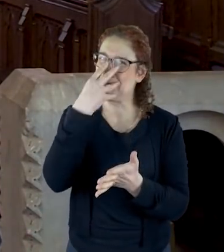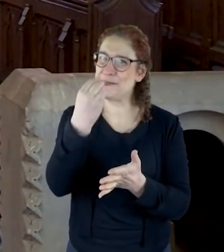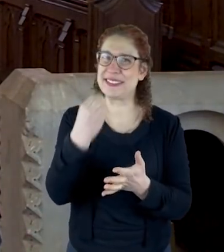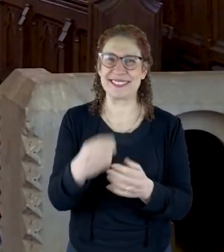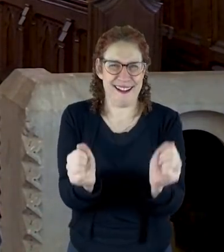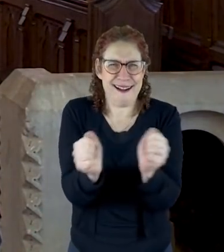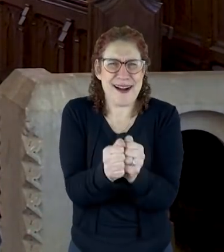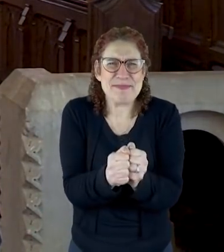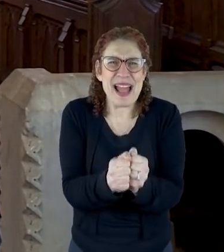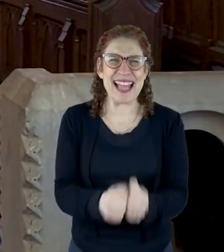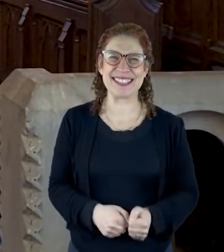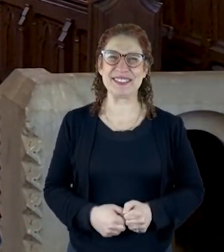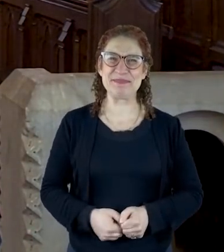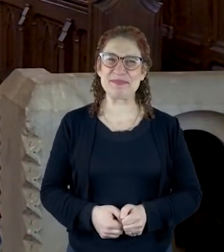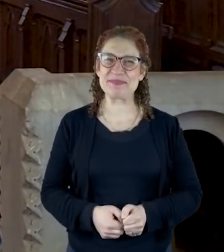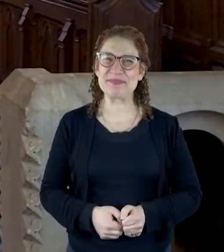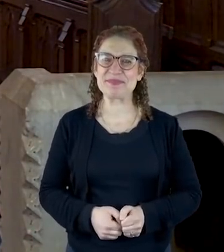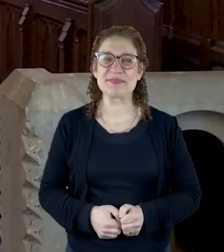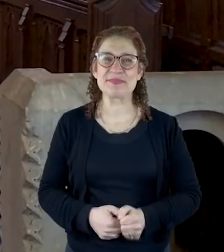Spirit. Amen.